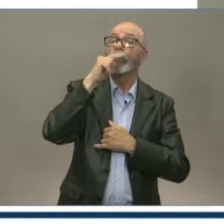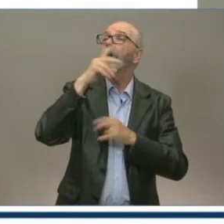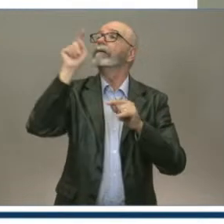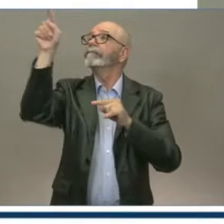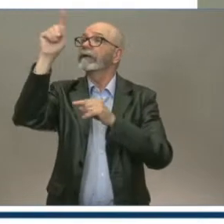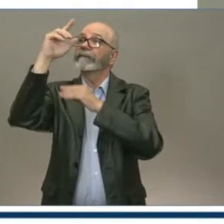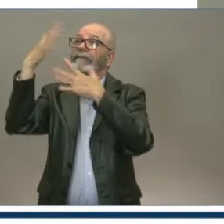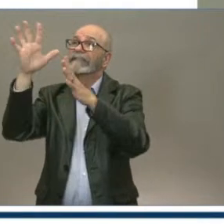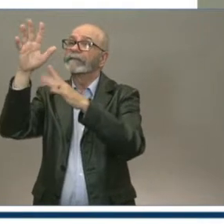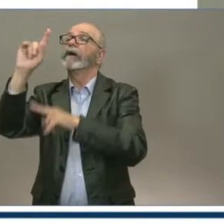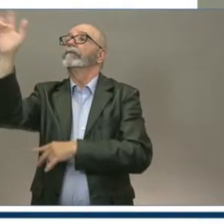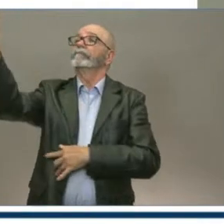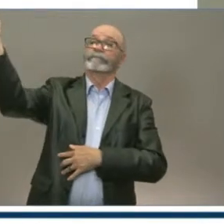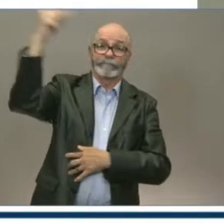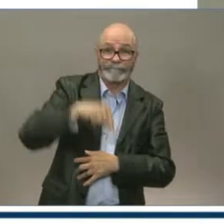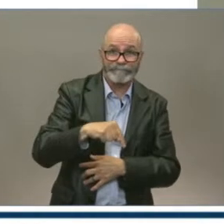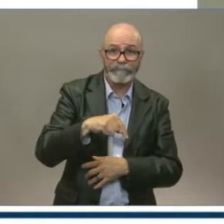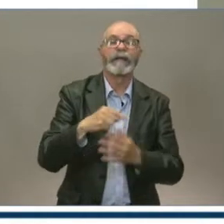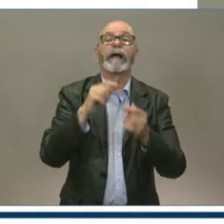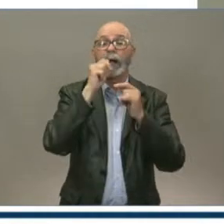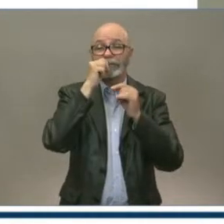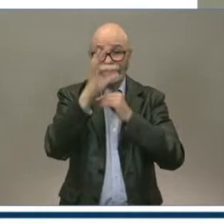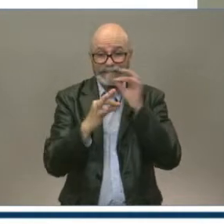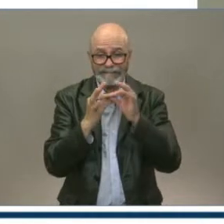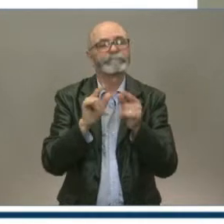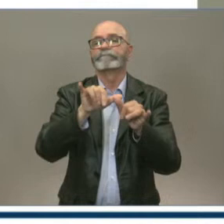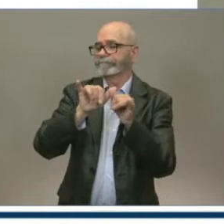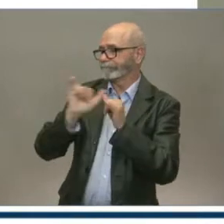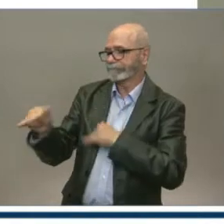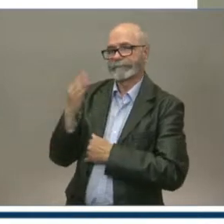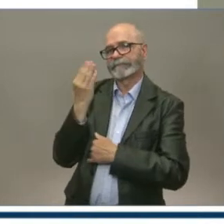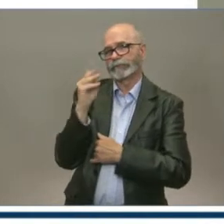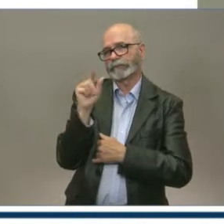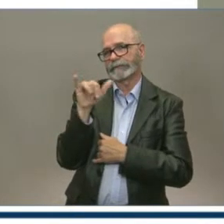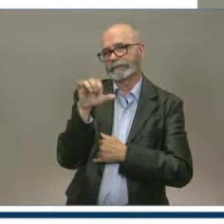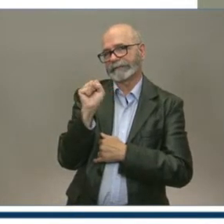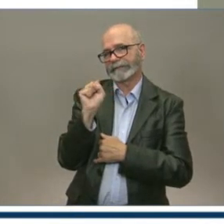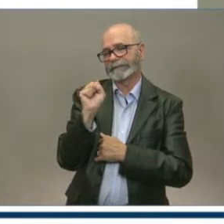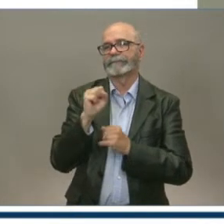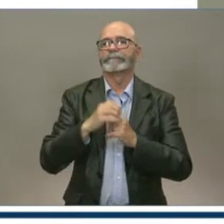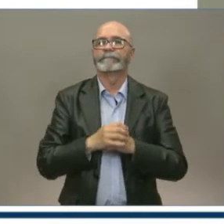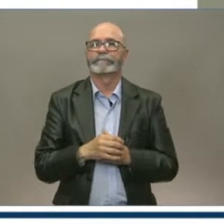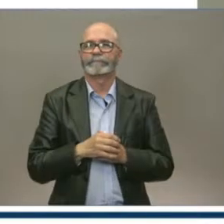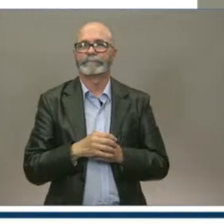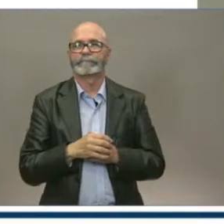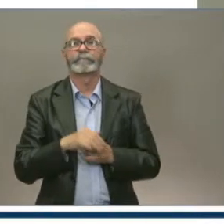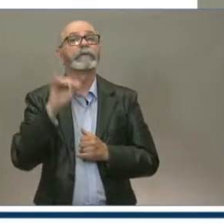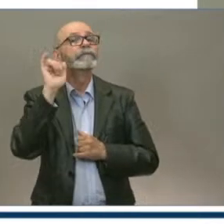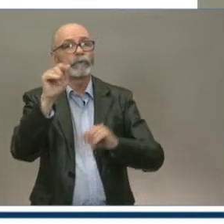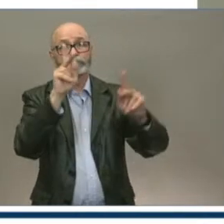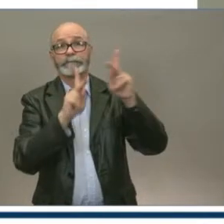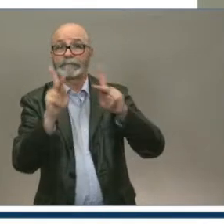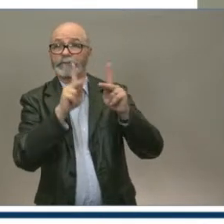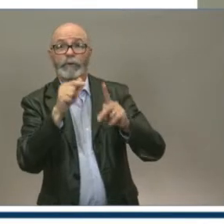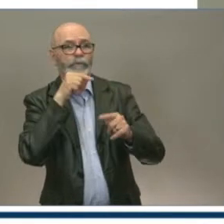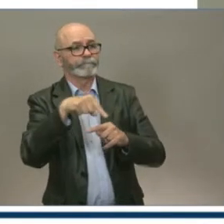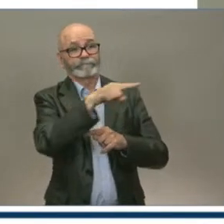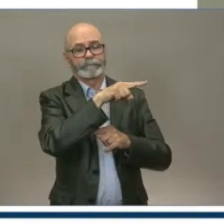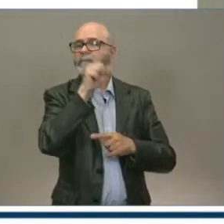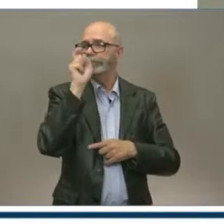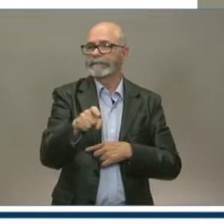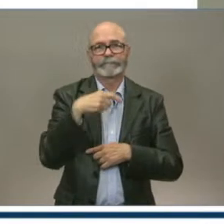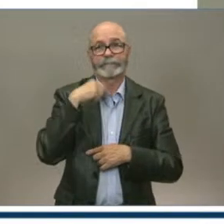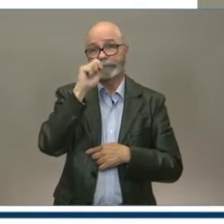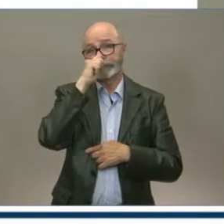to quarantine for 14 days upon arrival in the province. So for any of those individuals, we're asking them to get tested on their day 1